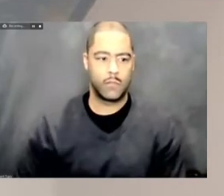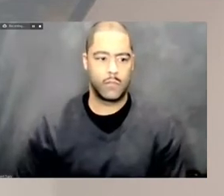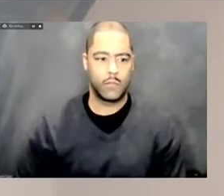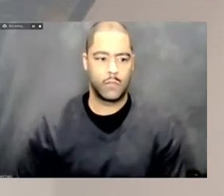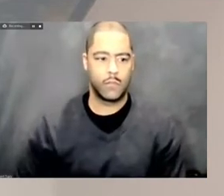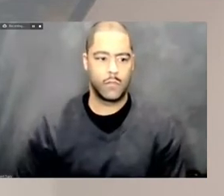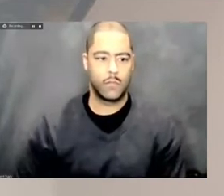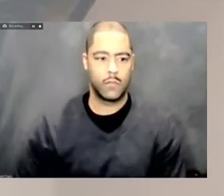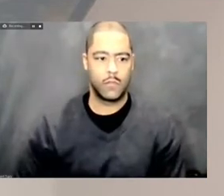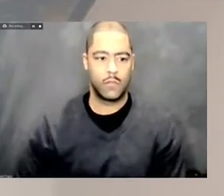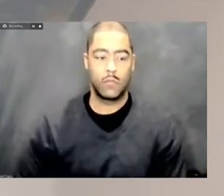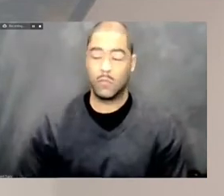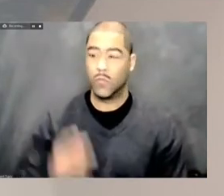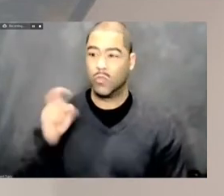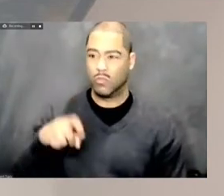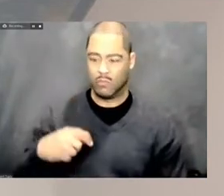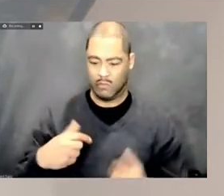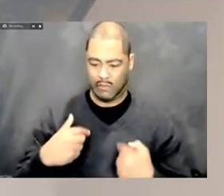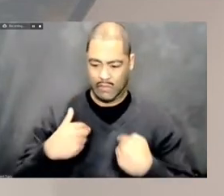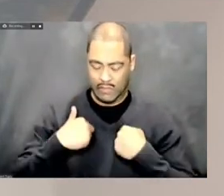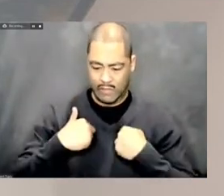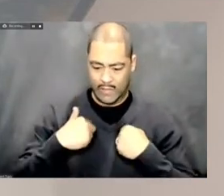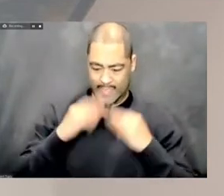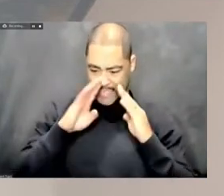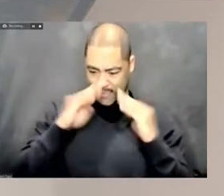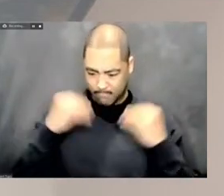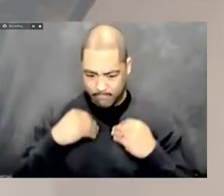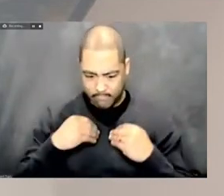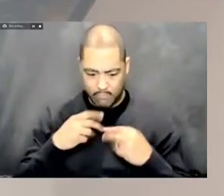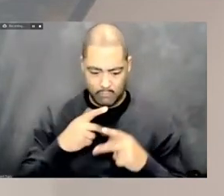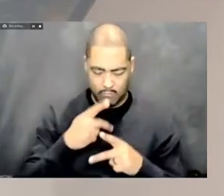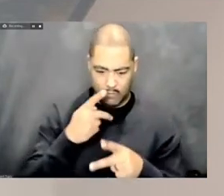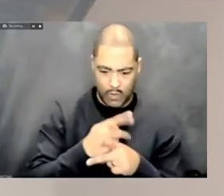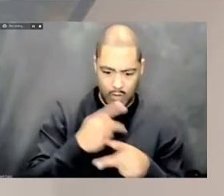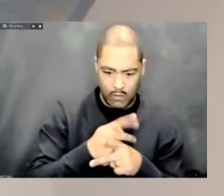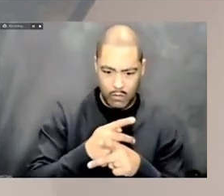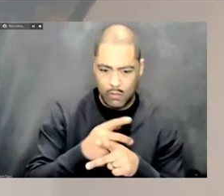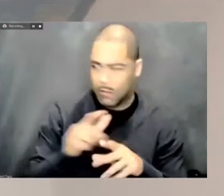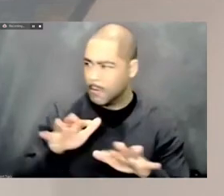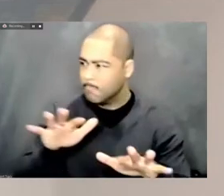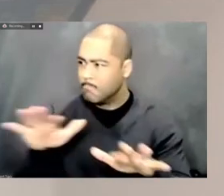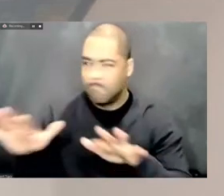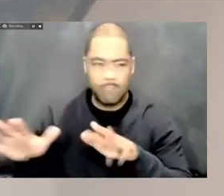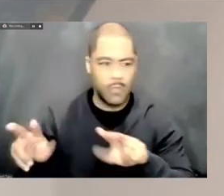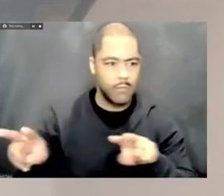Our handlers lost your luggage, and we are unable to find the key to your legal case.